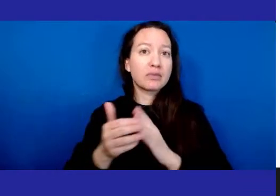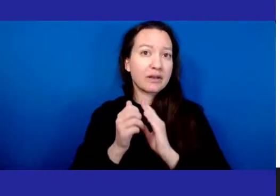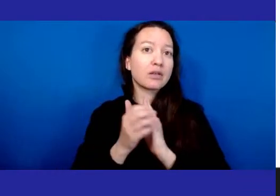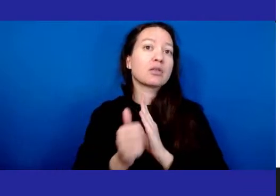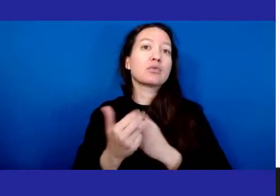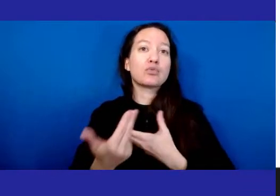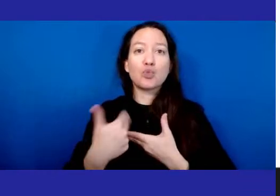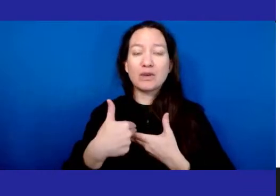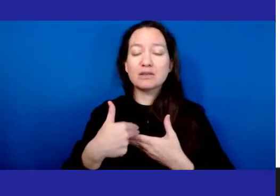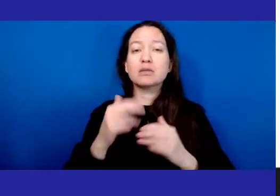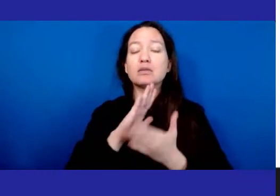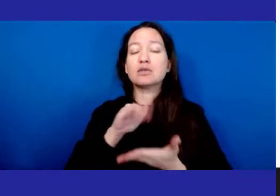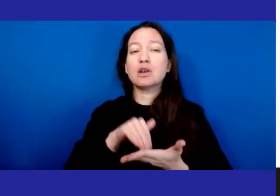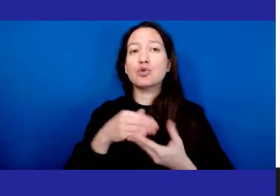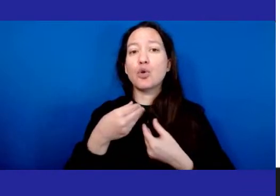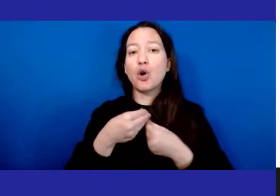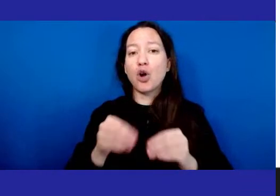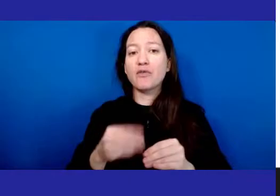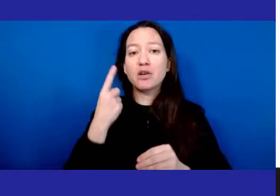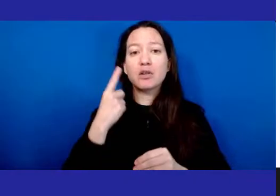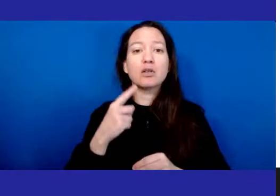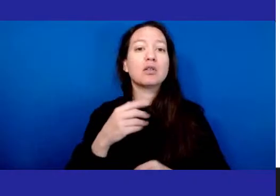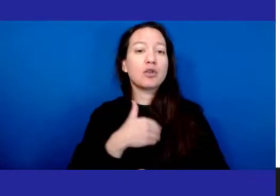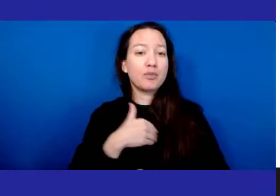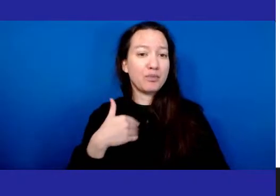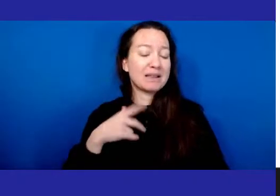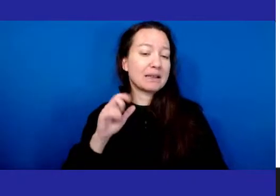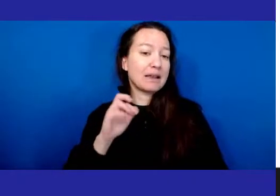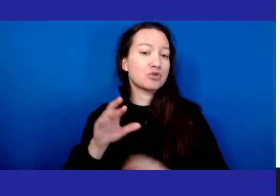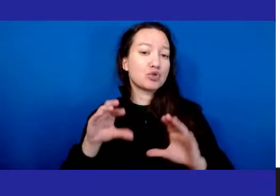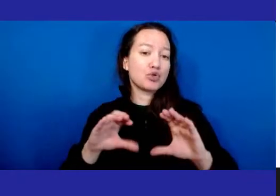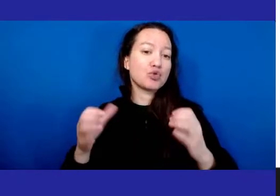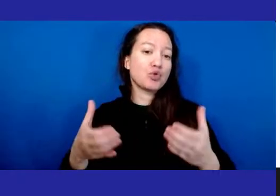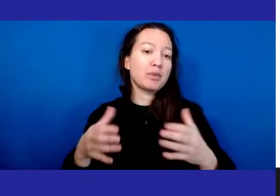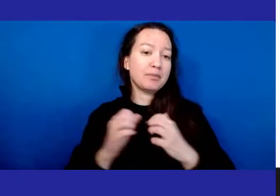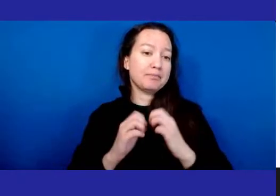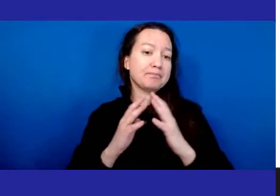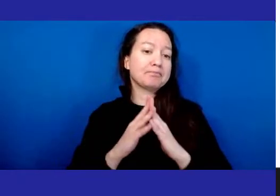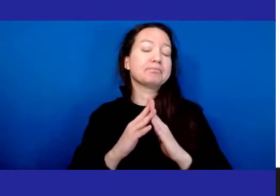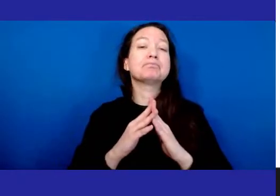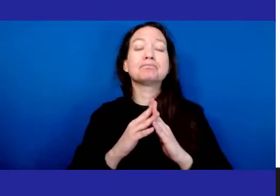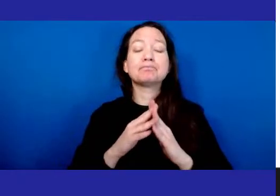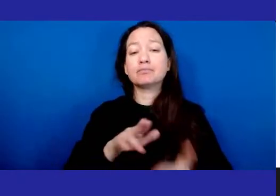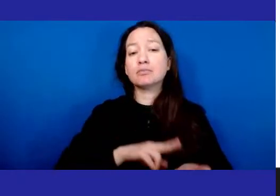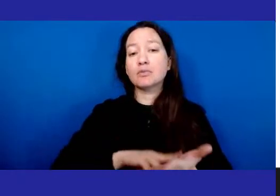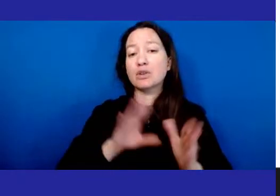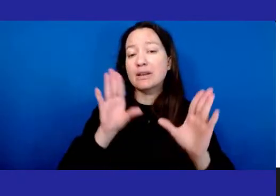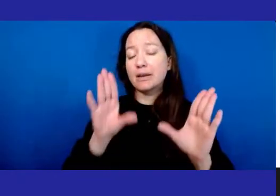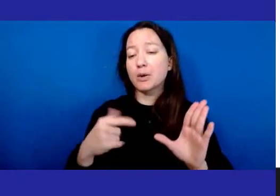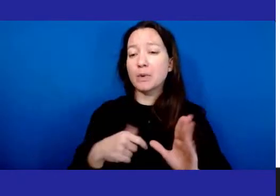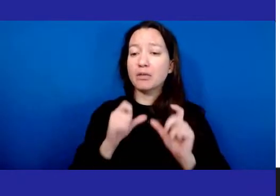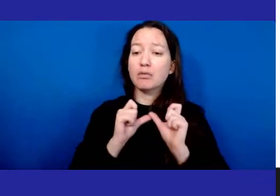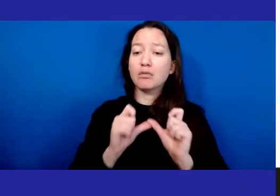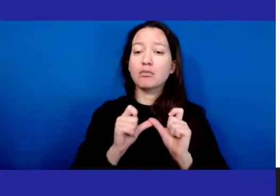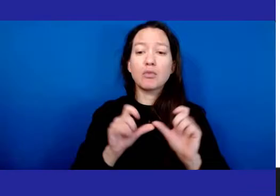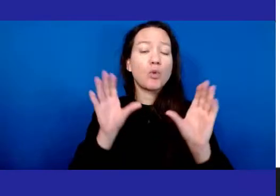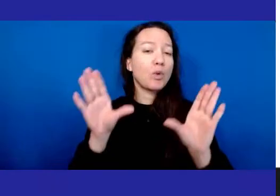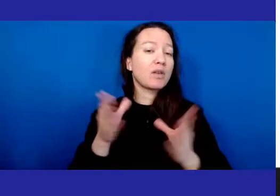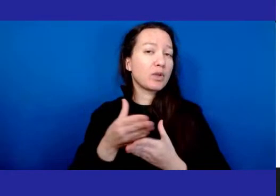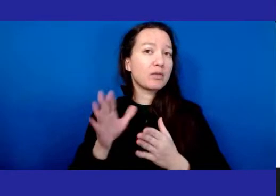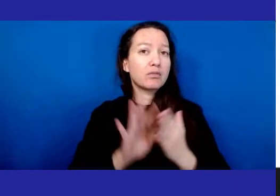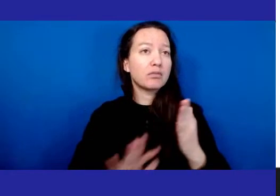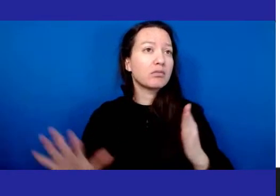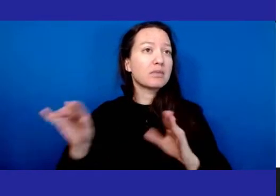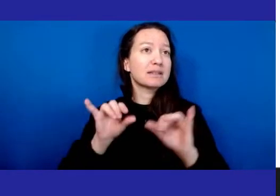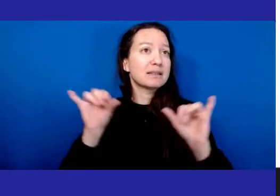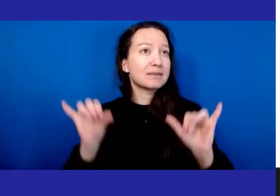the Central Office Breast Cancer Work Group as well. Next slide. When it comes to nursing excellence, we continue to do amazing things across the system.